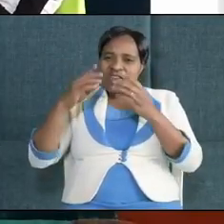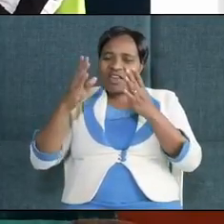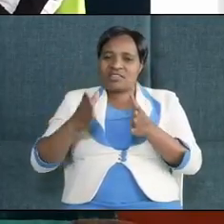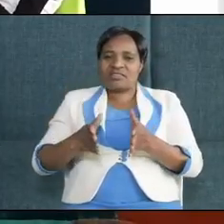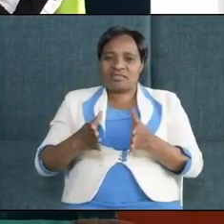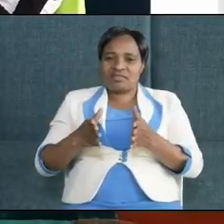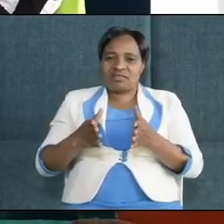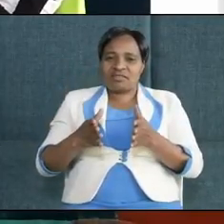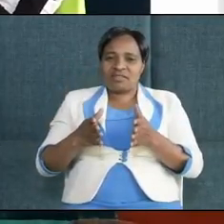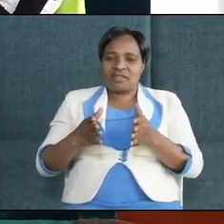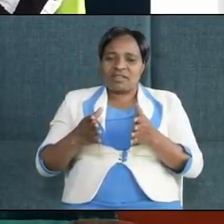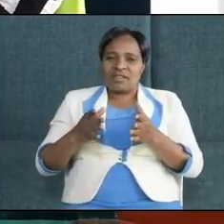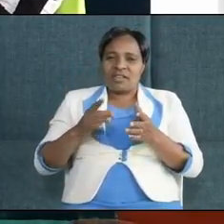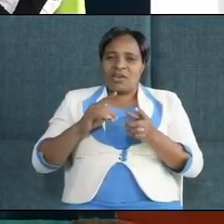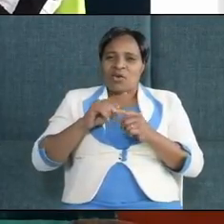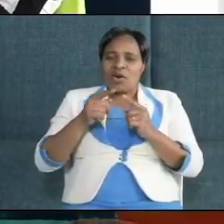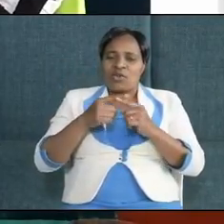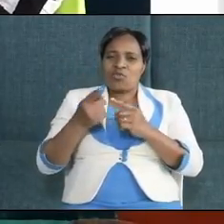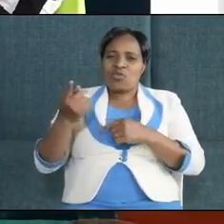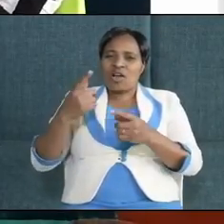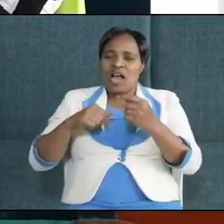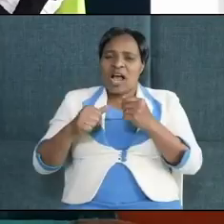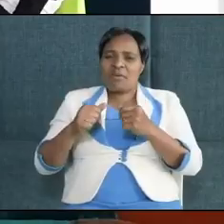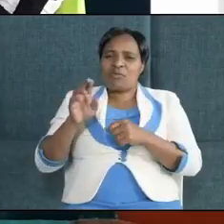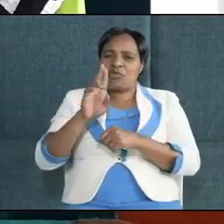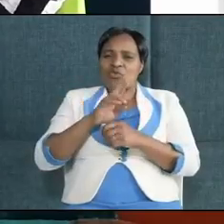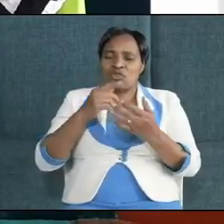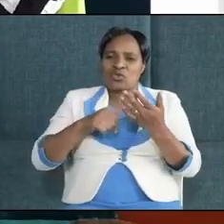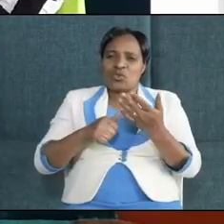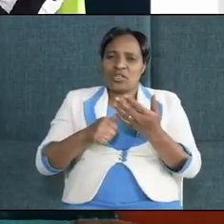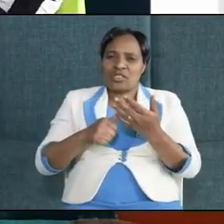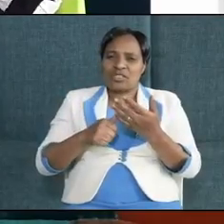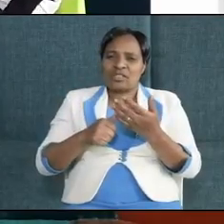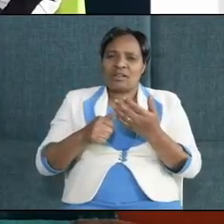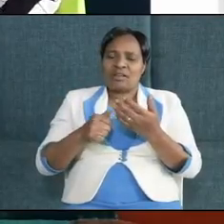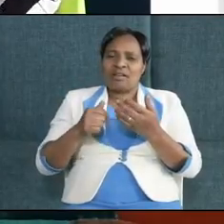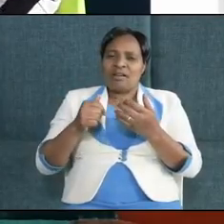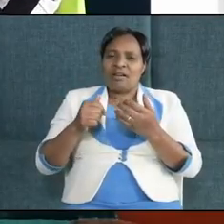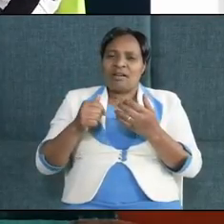When you go camping, what do you use? A tent.